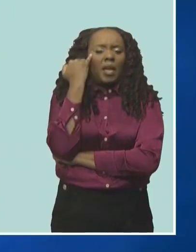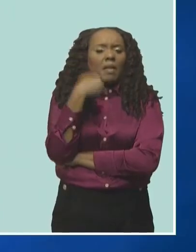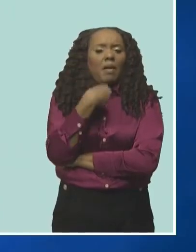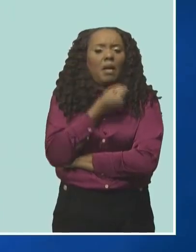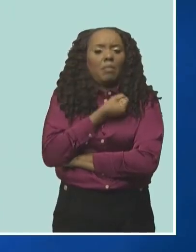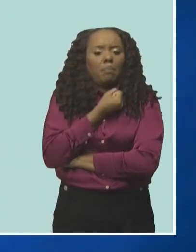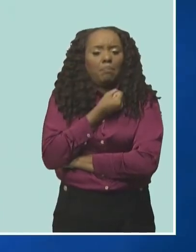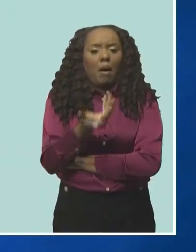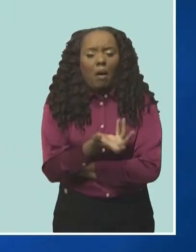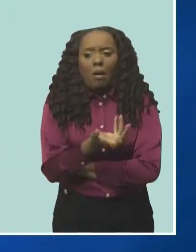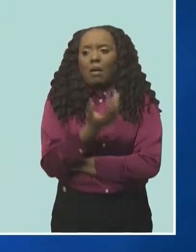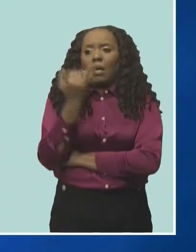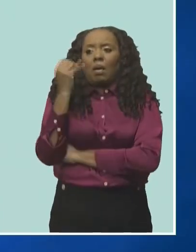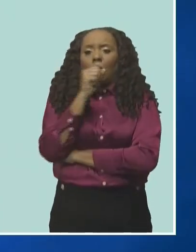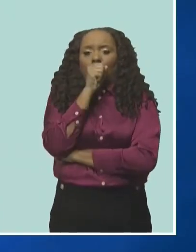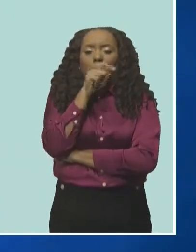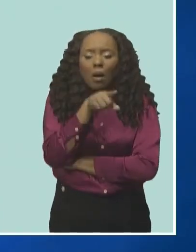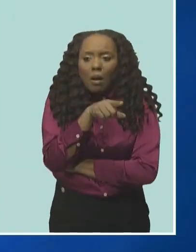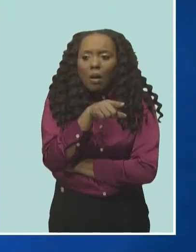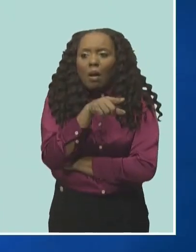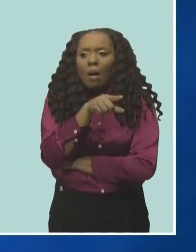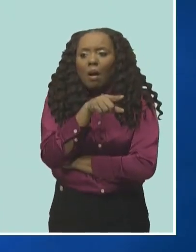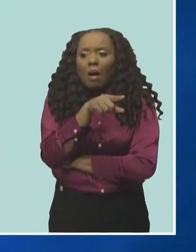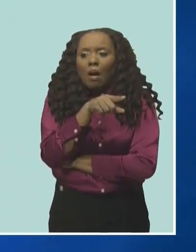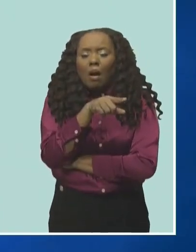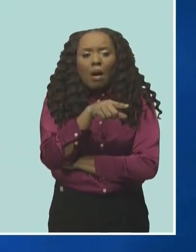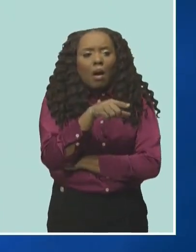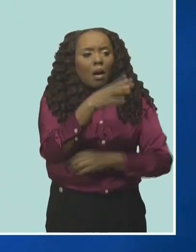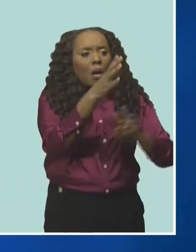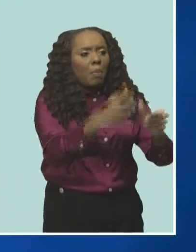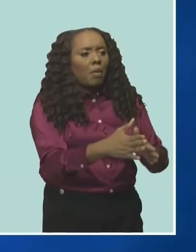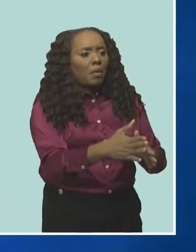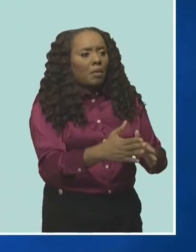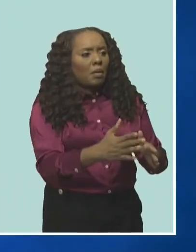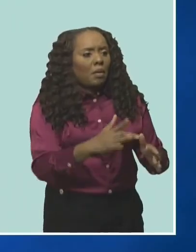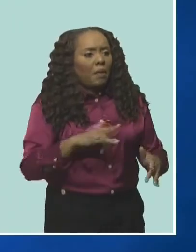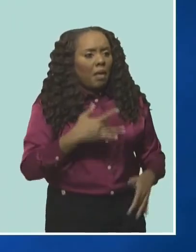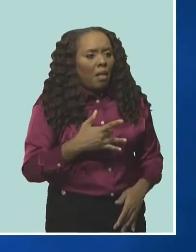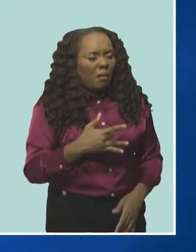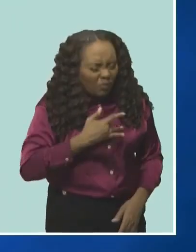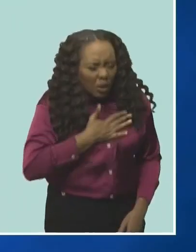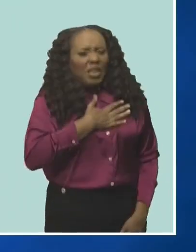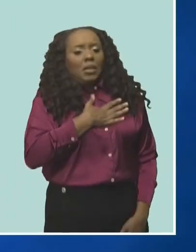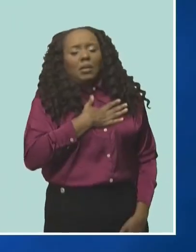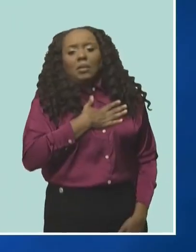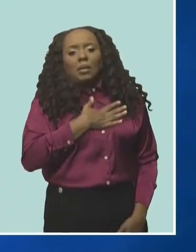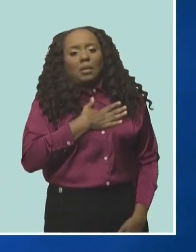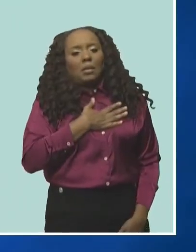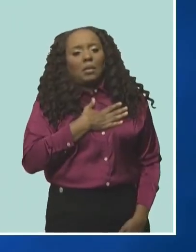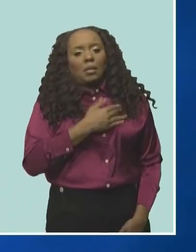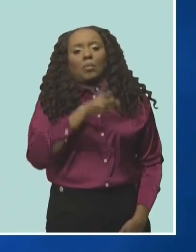damage or harm or intimidate a person, then perhaps you should refrain from saying it. Let's be clear